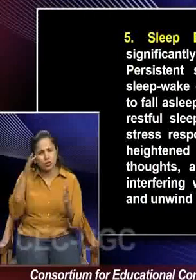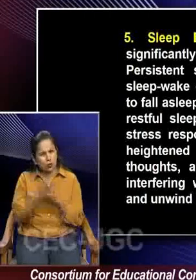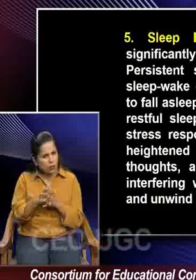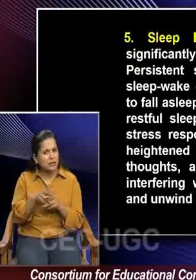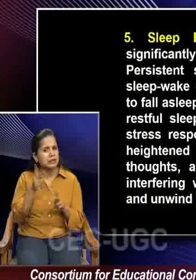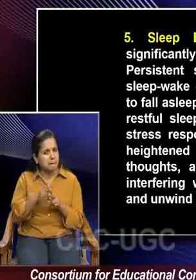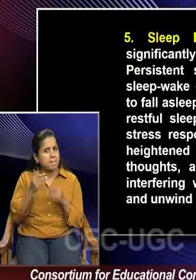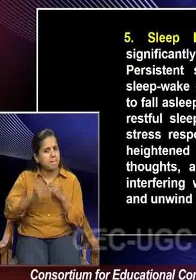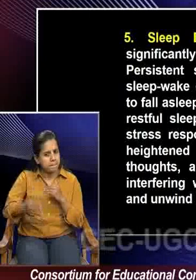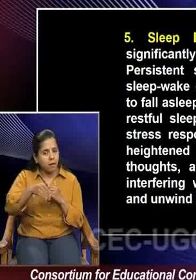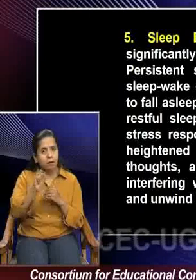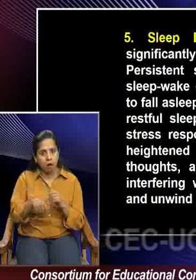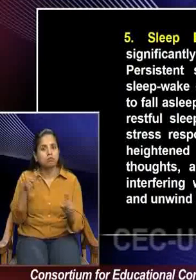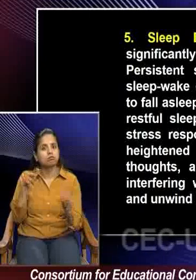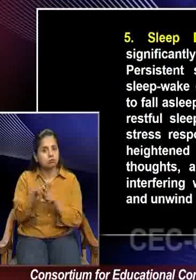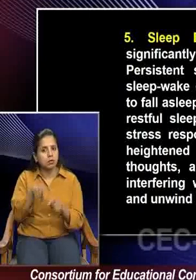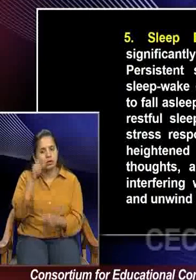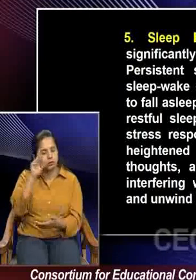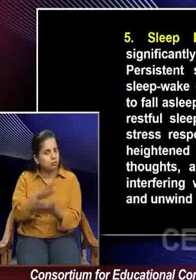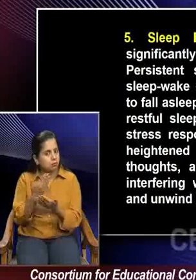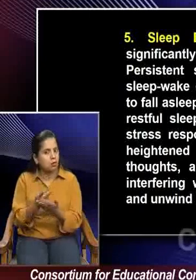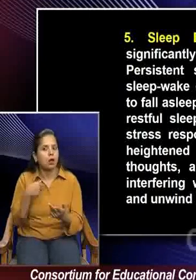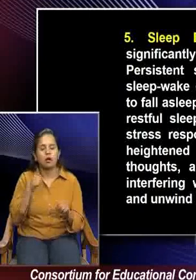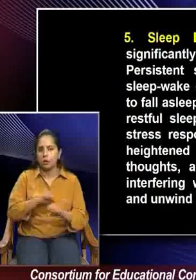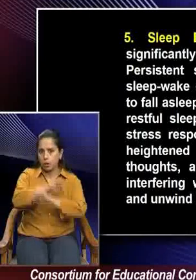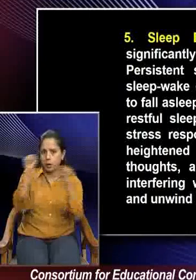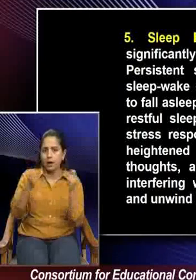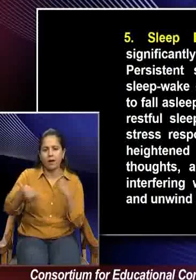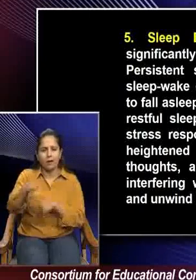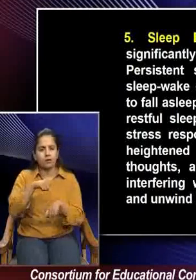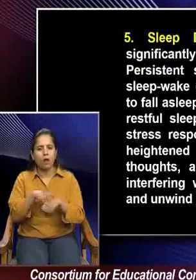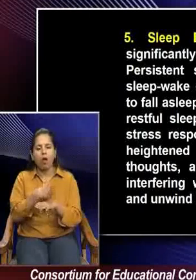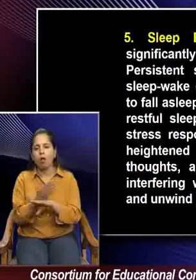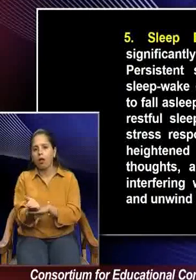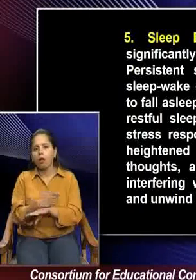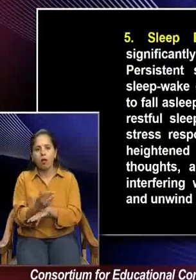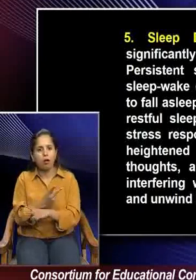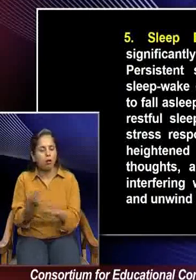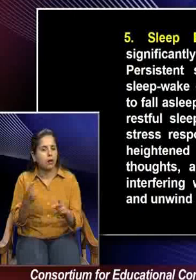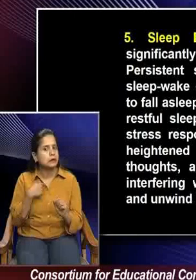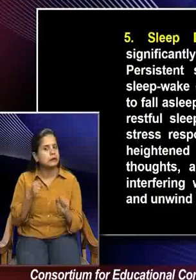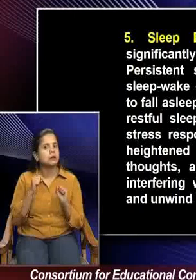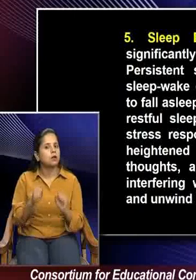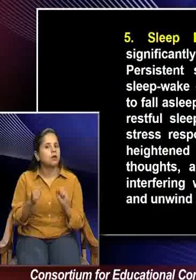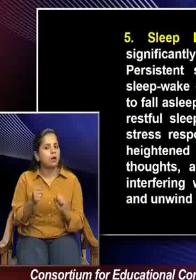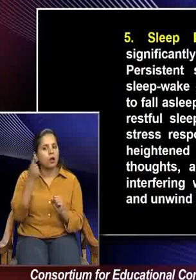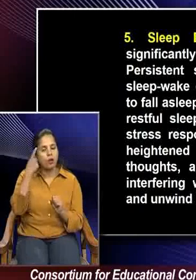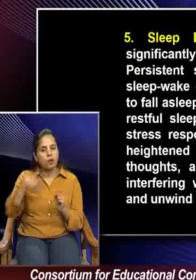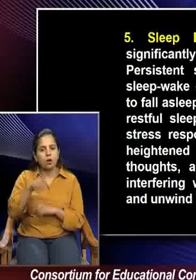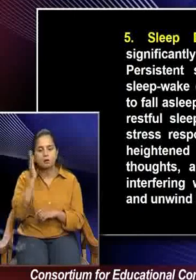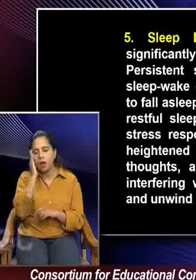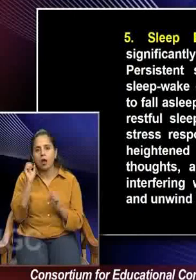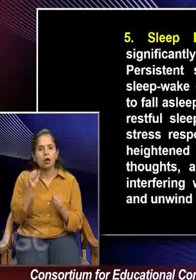can disrupt the sleep-wake cycle, making it very difficult to fall